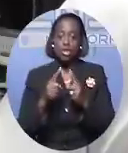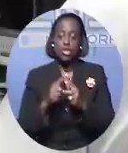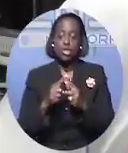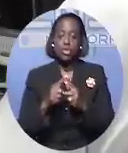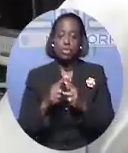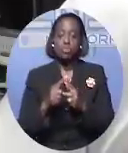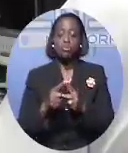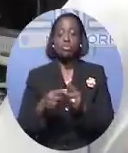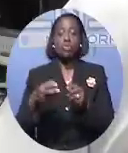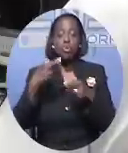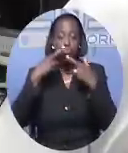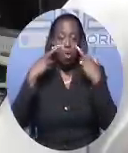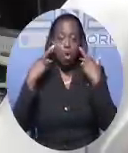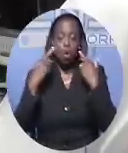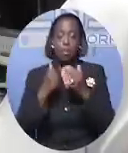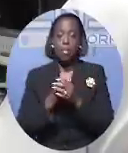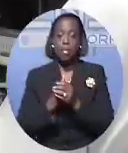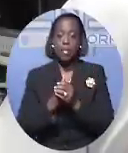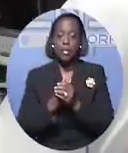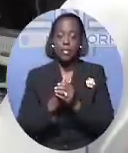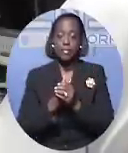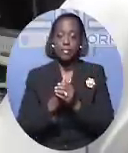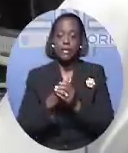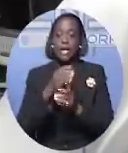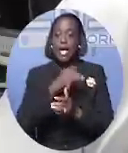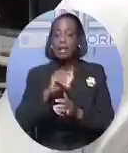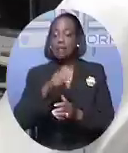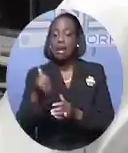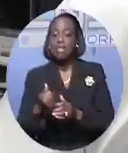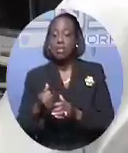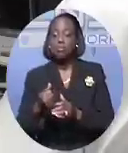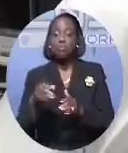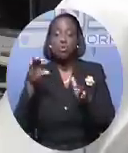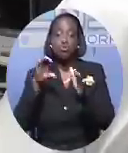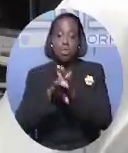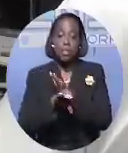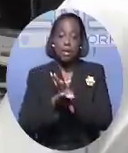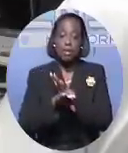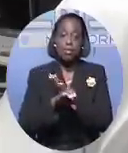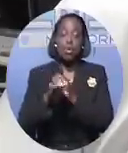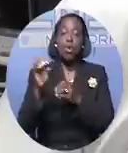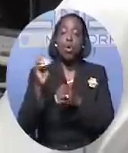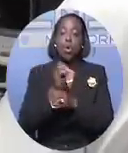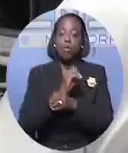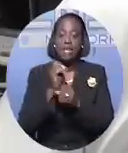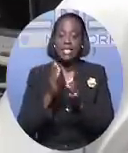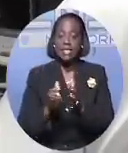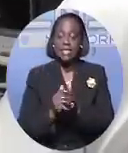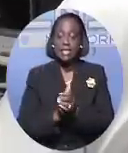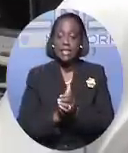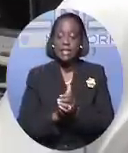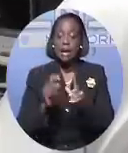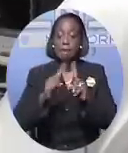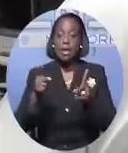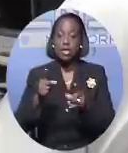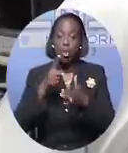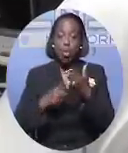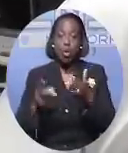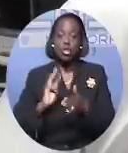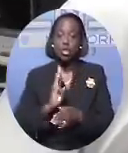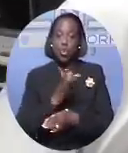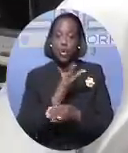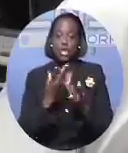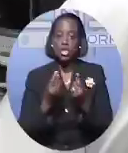commit robberies and other criminal offenses. But what we do is